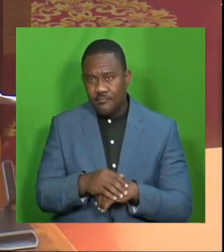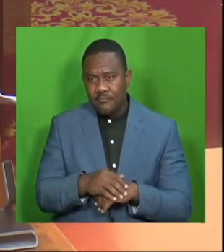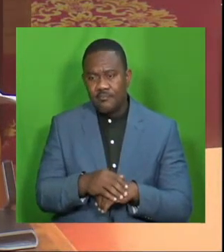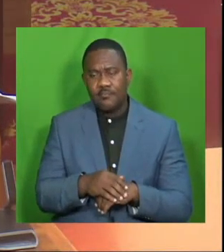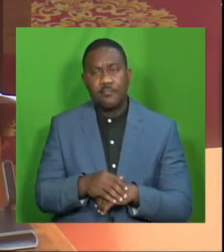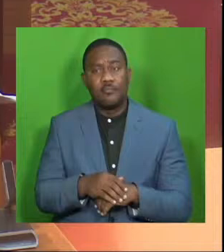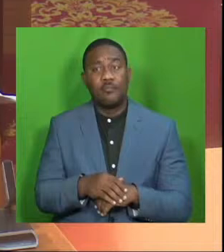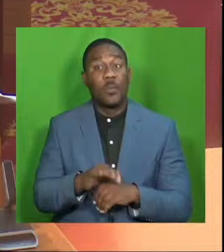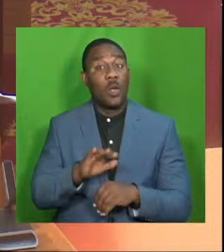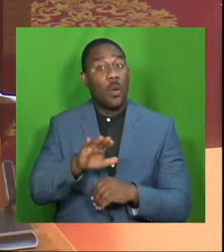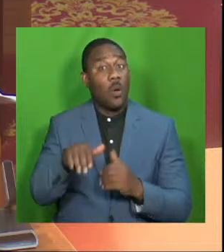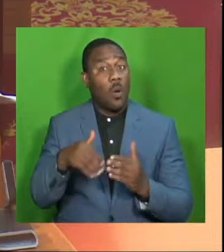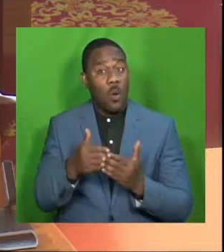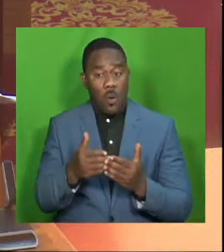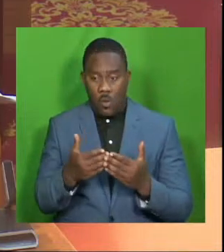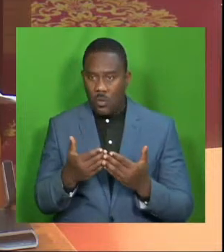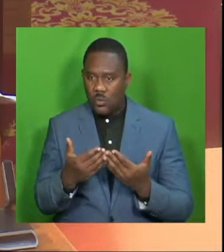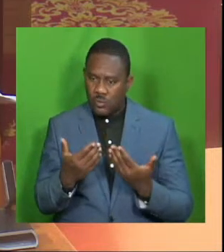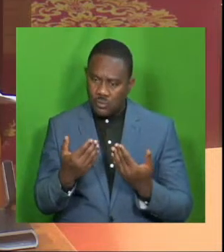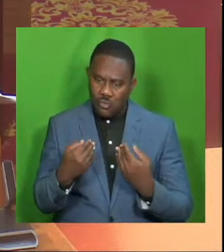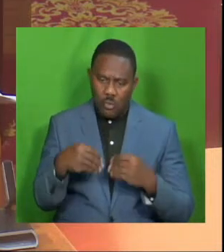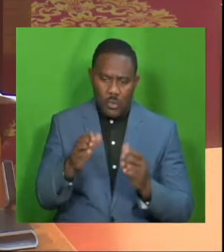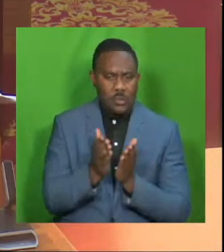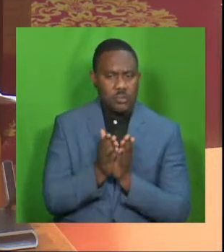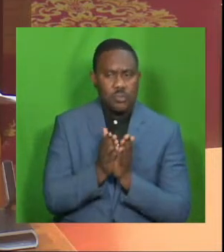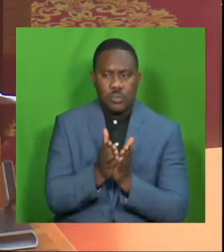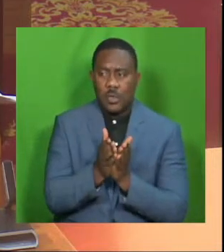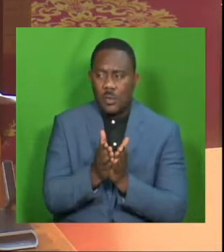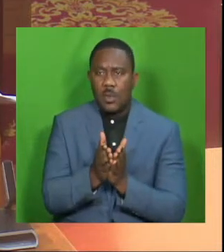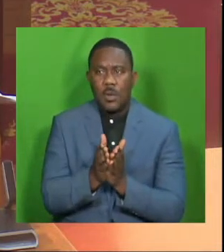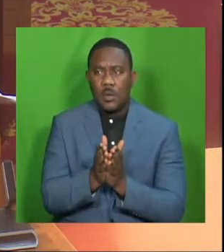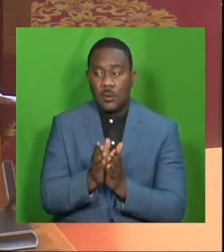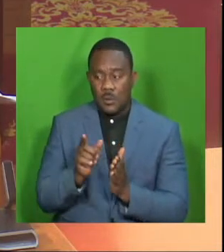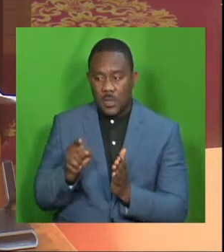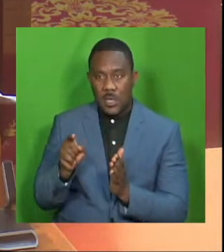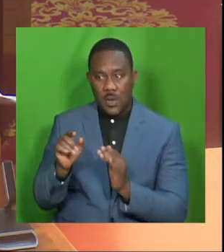all industrial vessels during the expeditions.